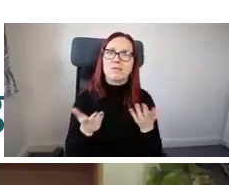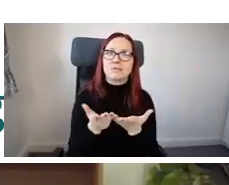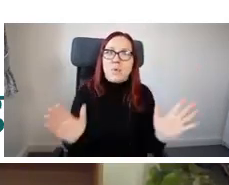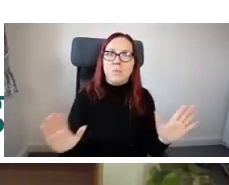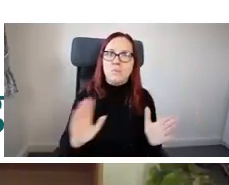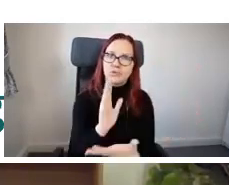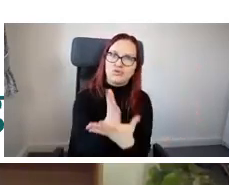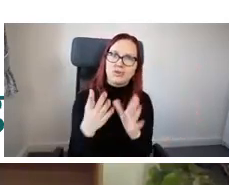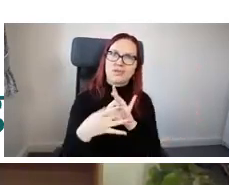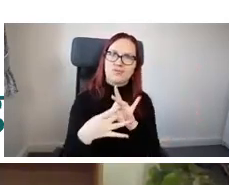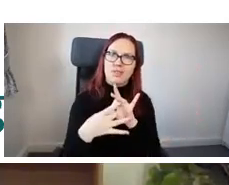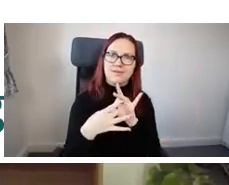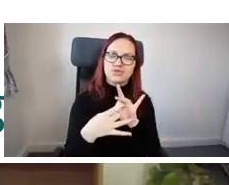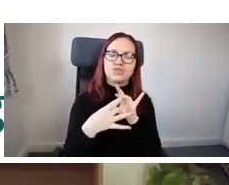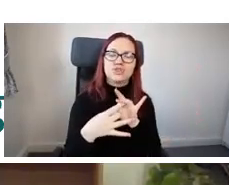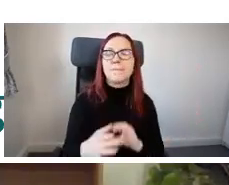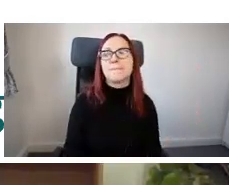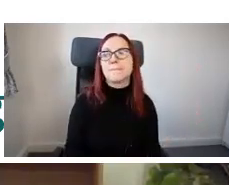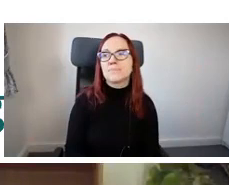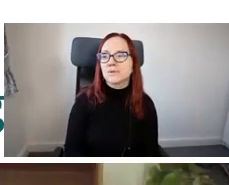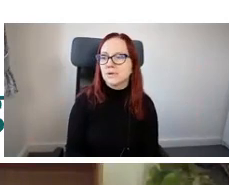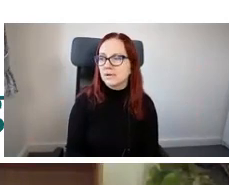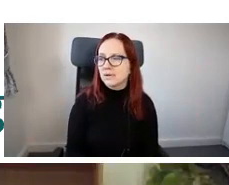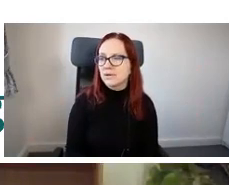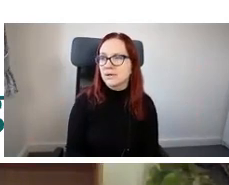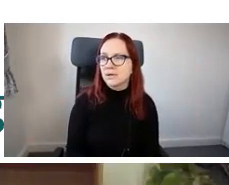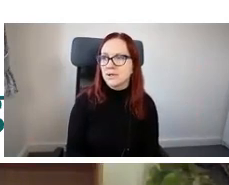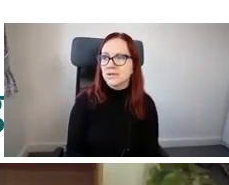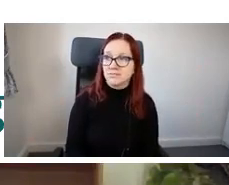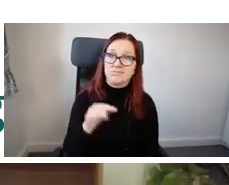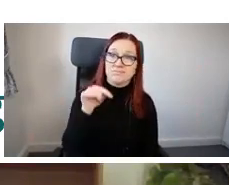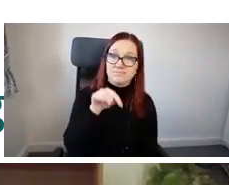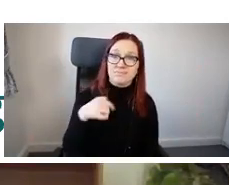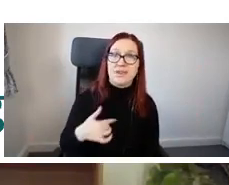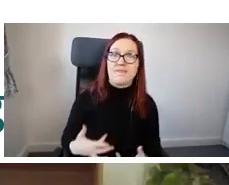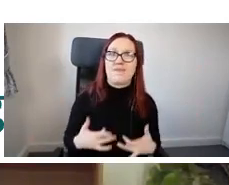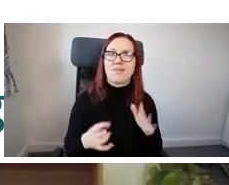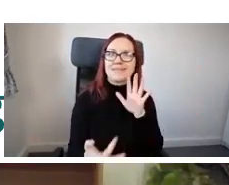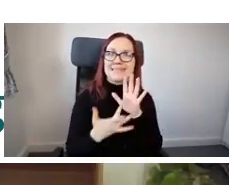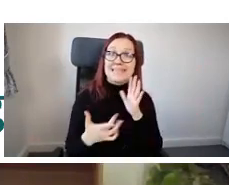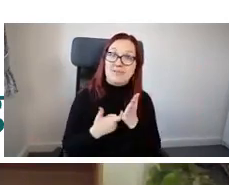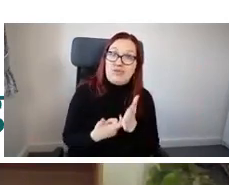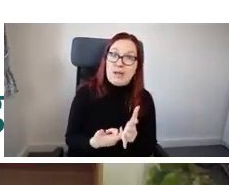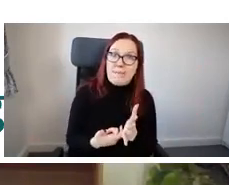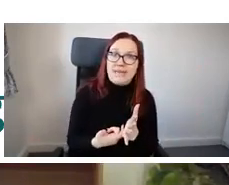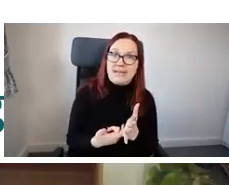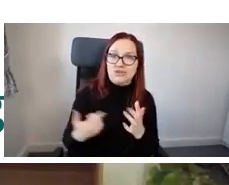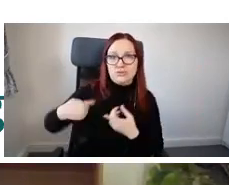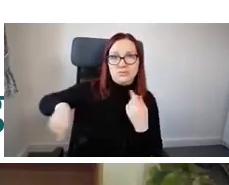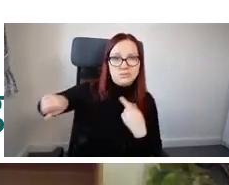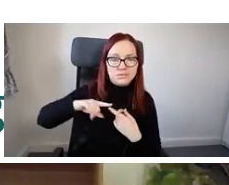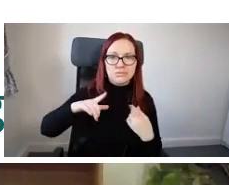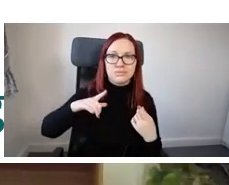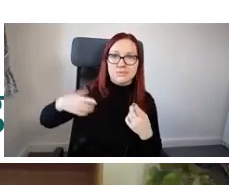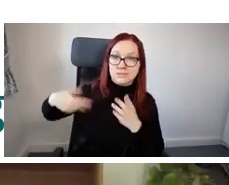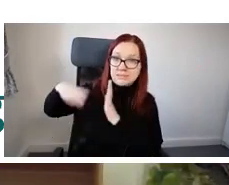relationships. And so this, I think, is a key recommendation for us, because what we had read